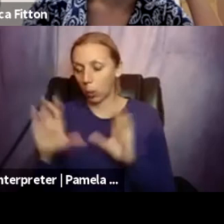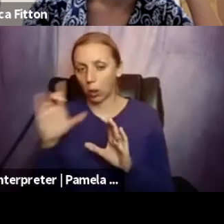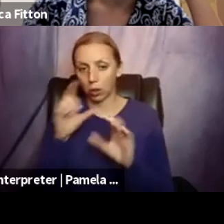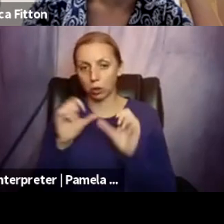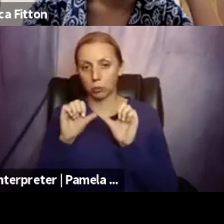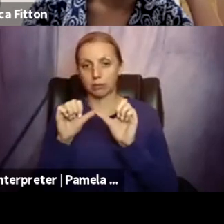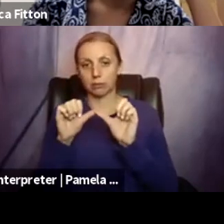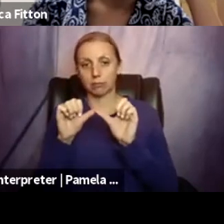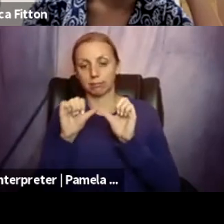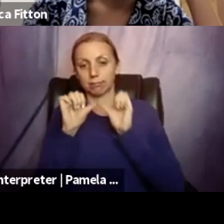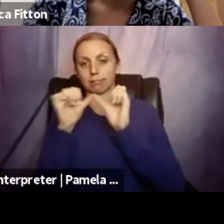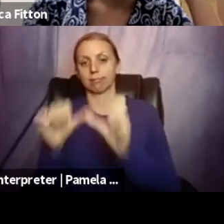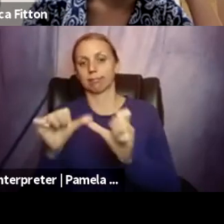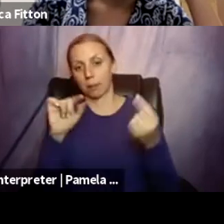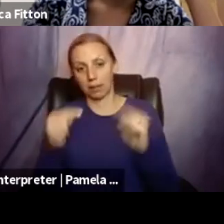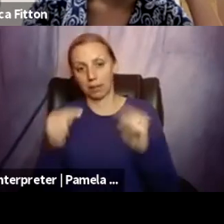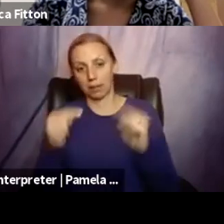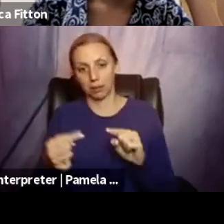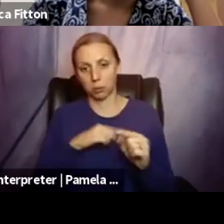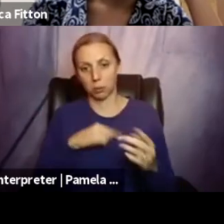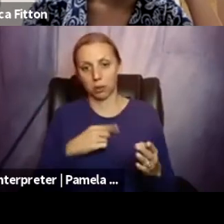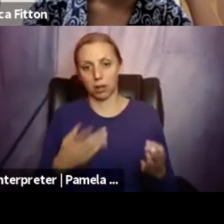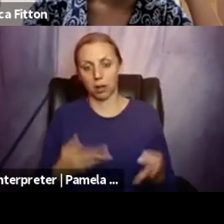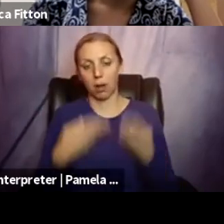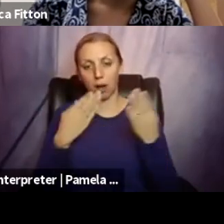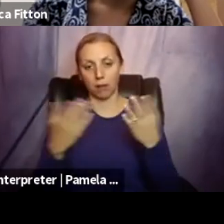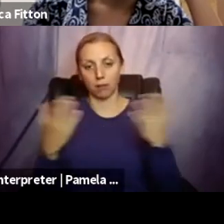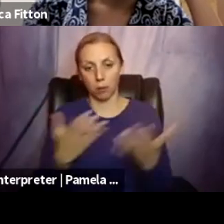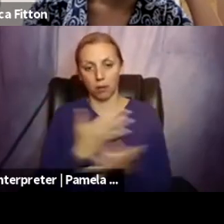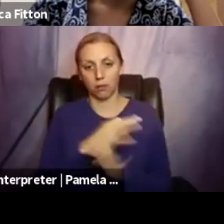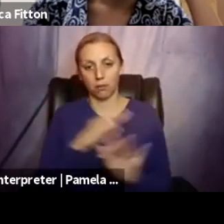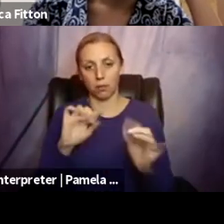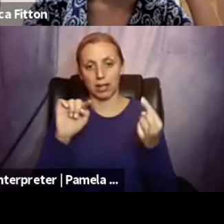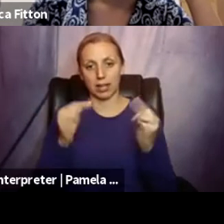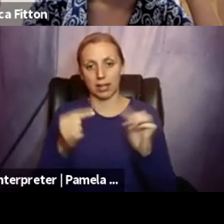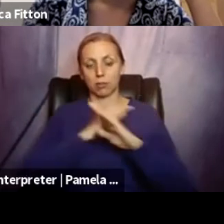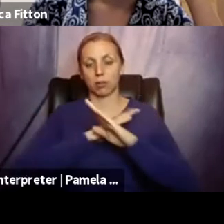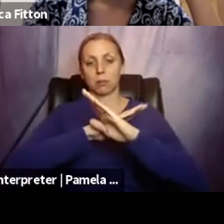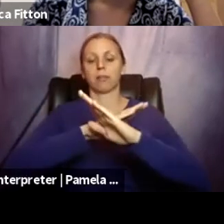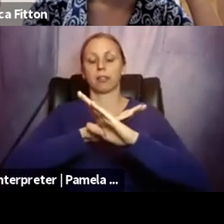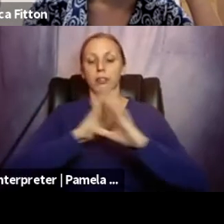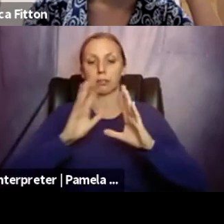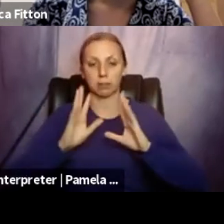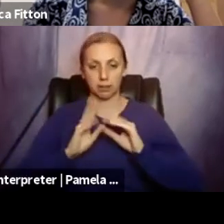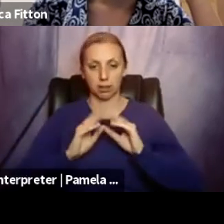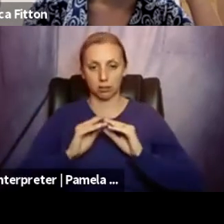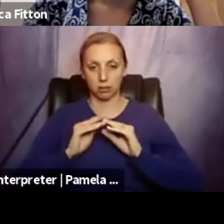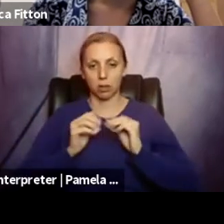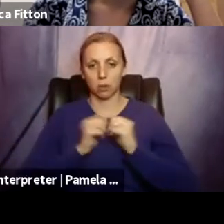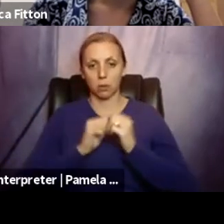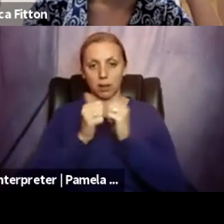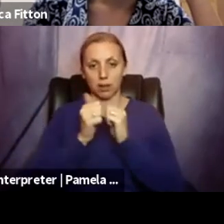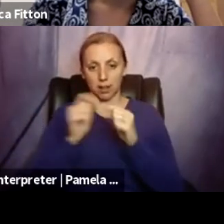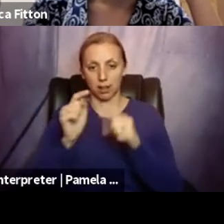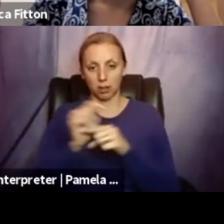uninjured. So we offer free injury prevention sessions with an athletic trainer that you can really like sit